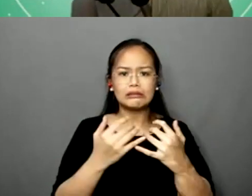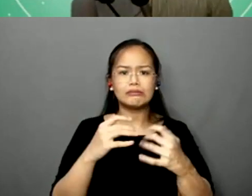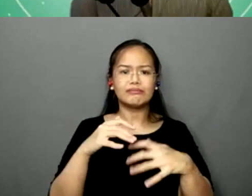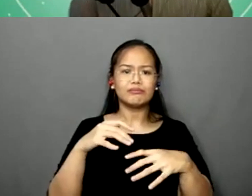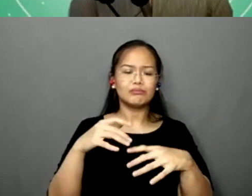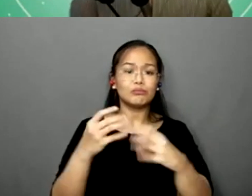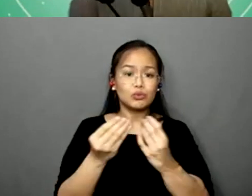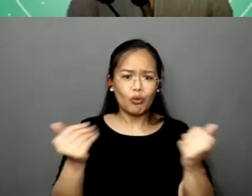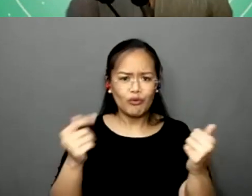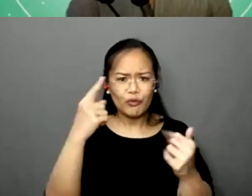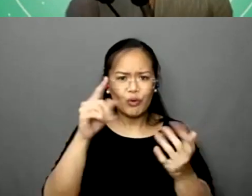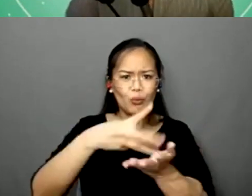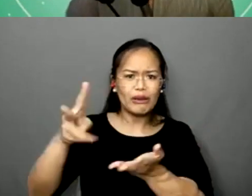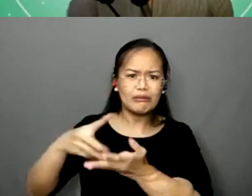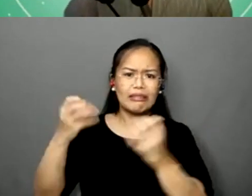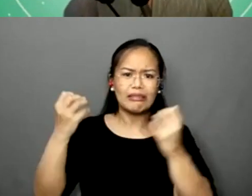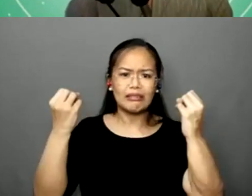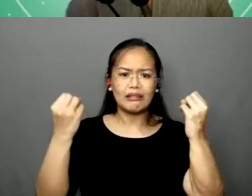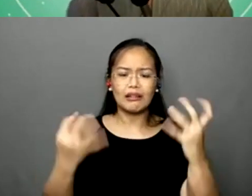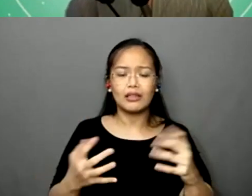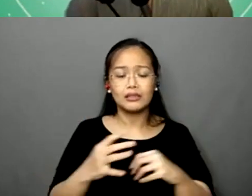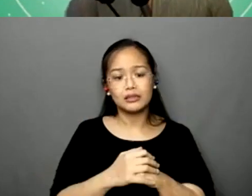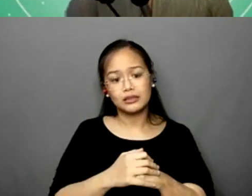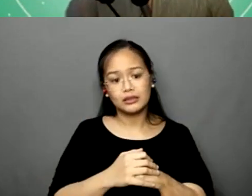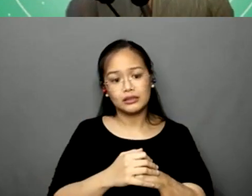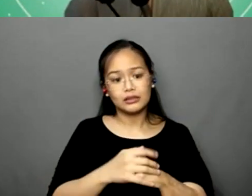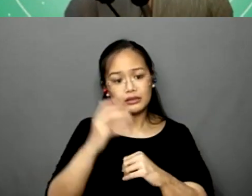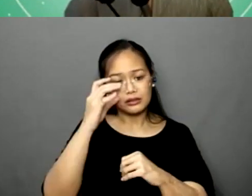consumers, the delivery economy has created this